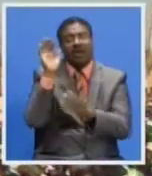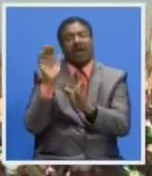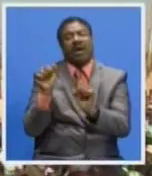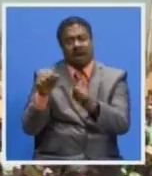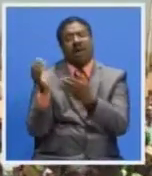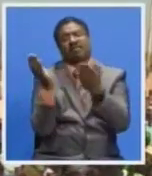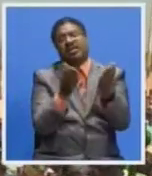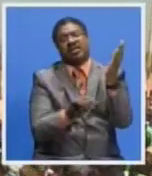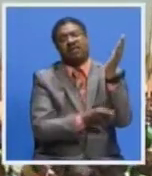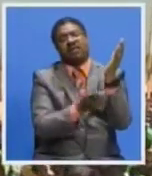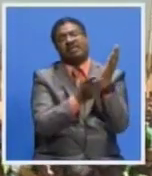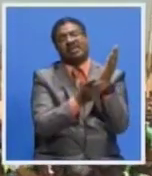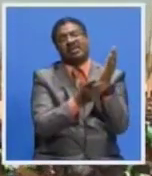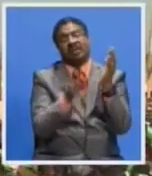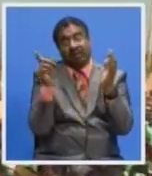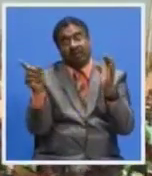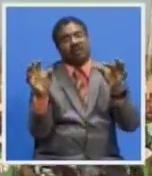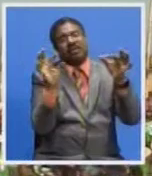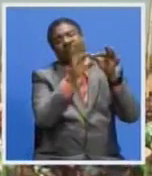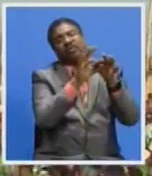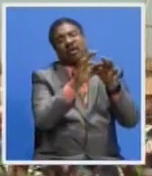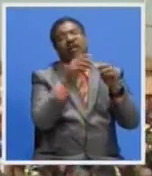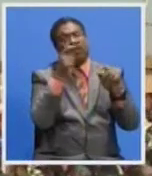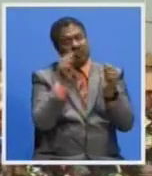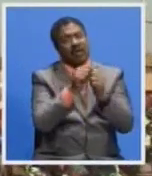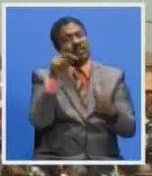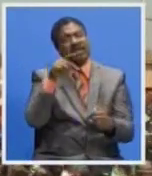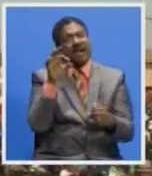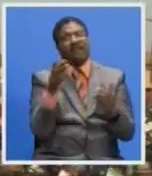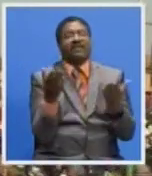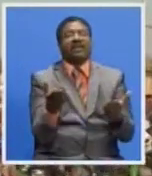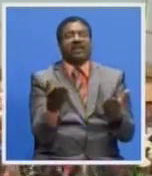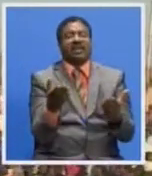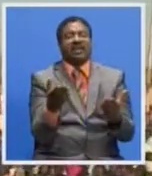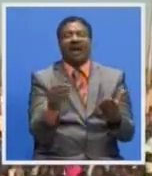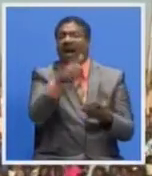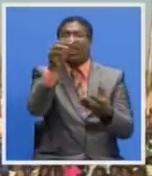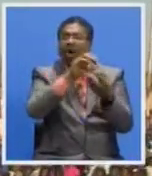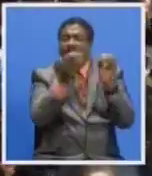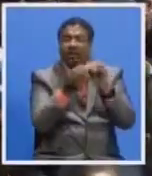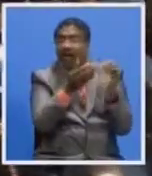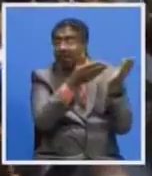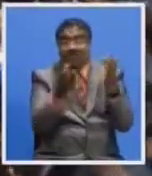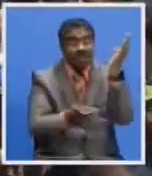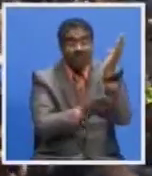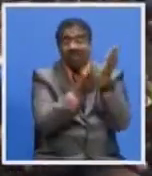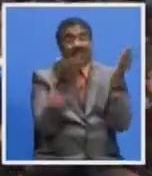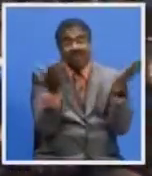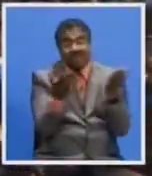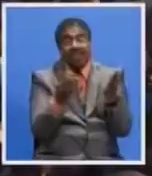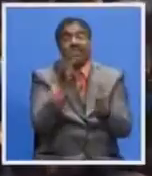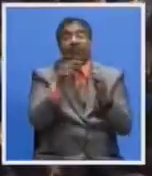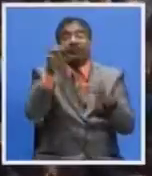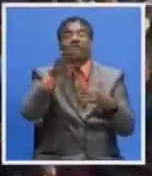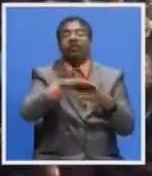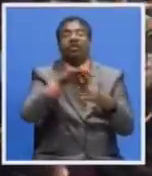from a political party which is in government. Opposition cannot bring development. You've been voting for the opposition. What